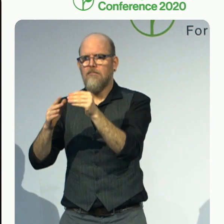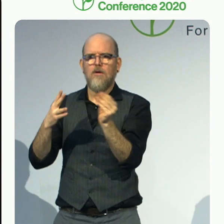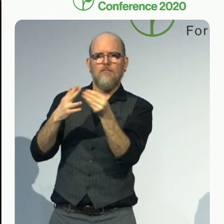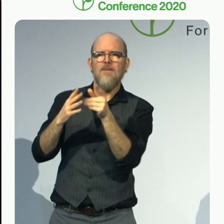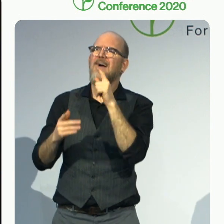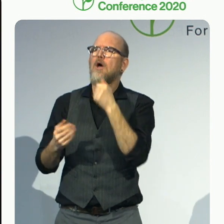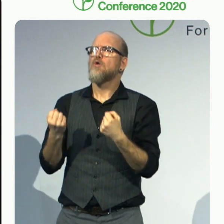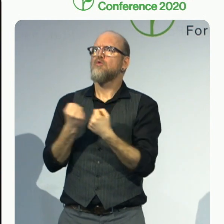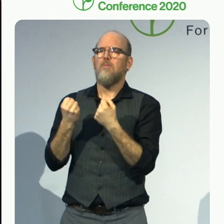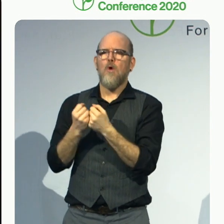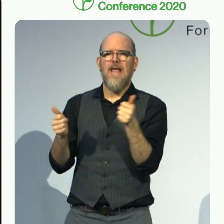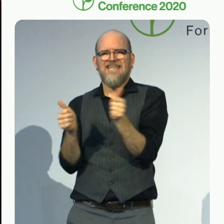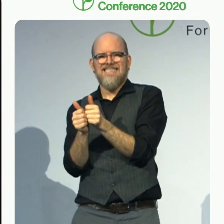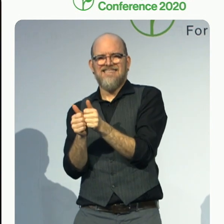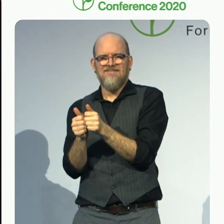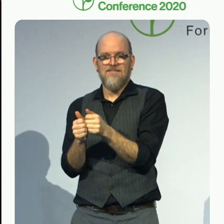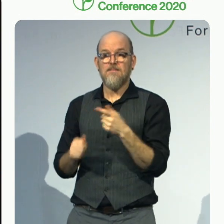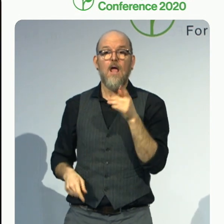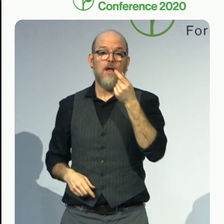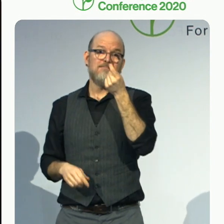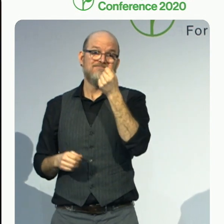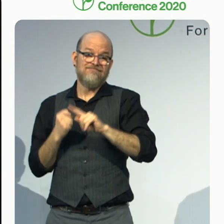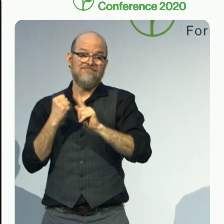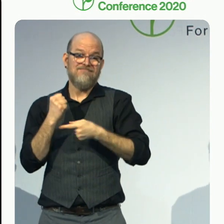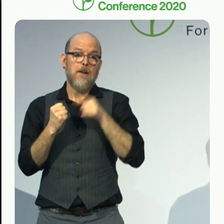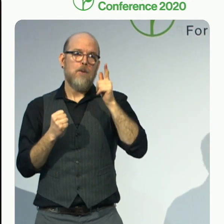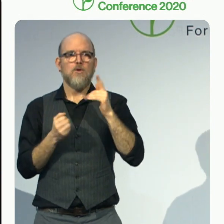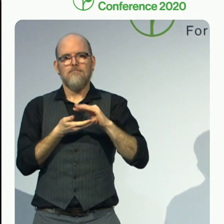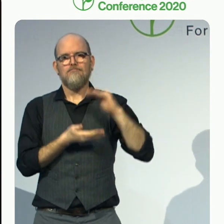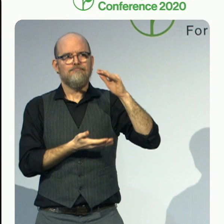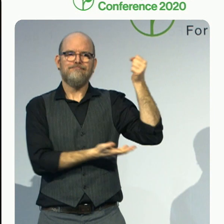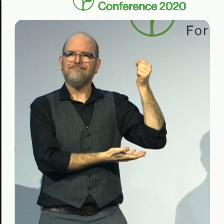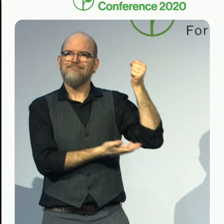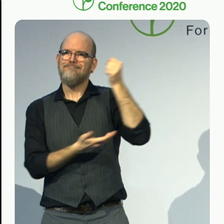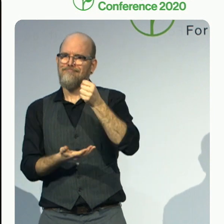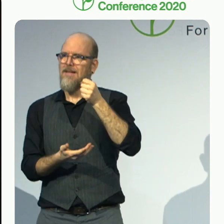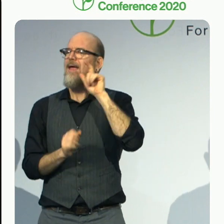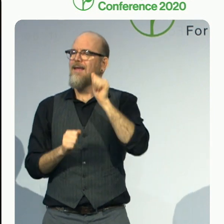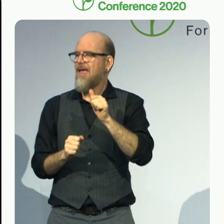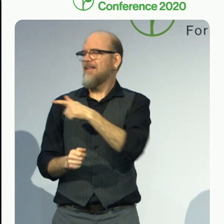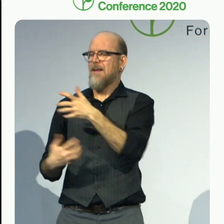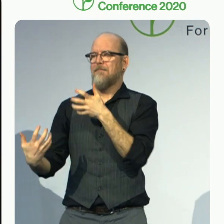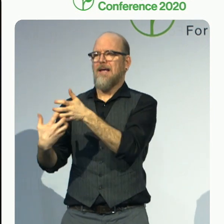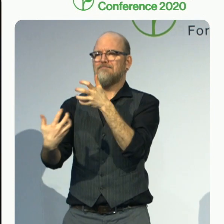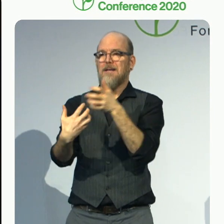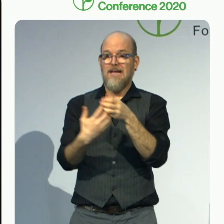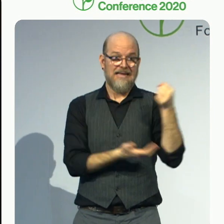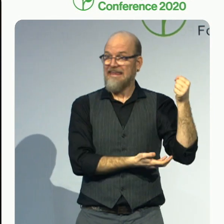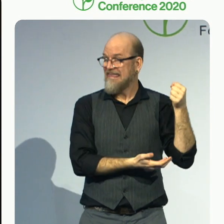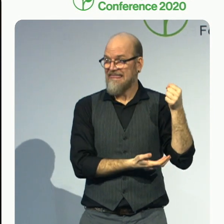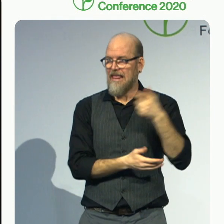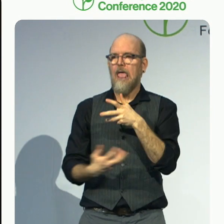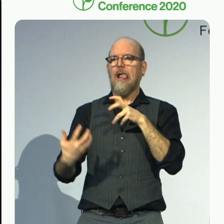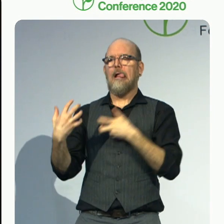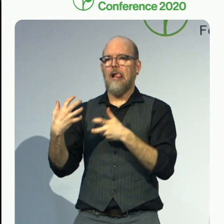which we then have to reallocate. So when we create such a system, parents will be able to